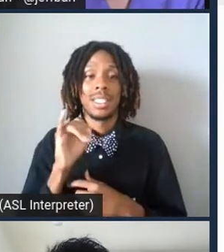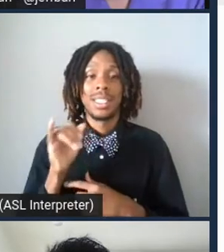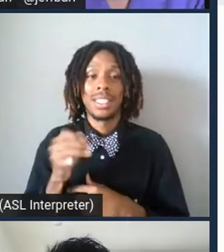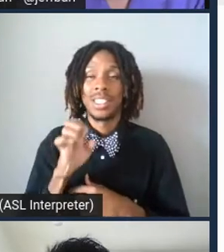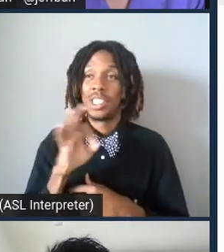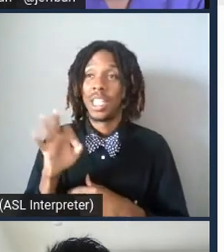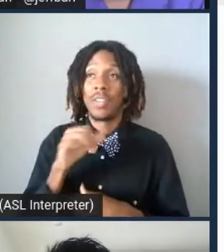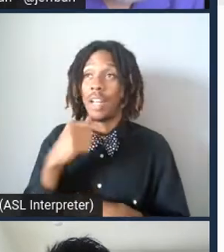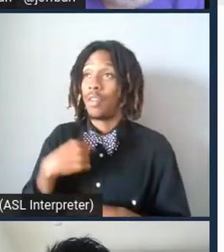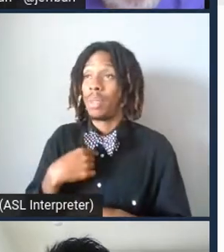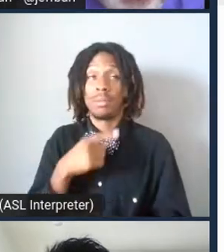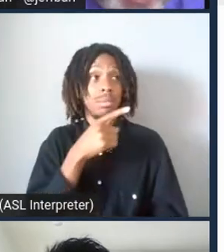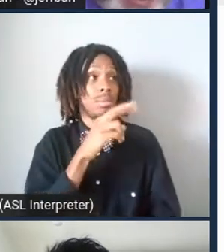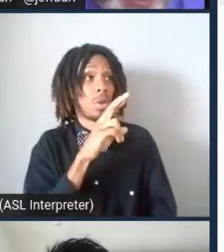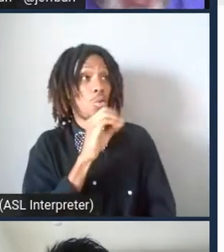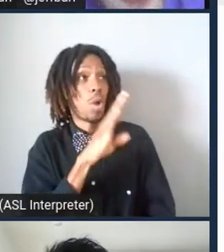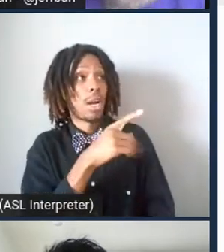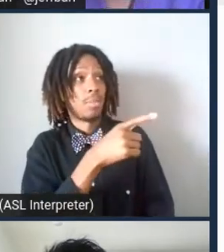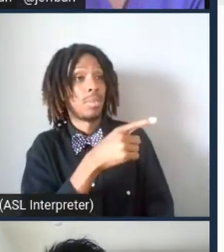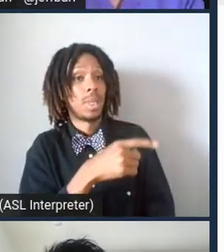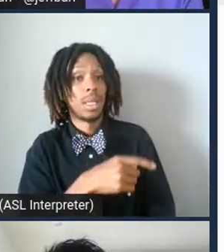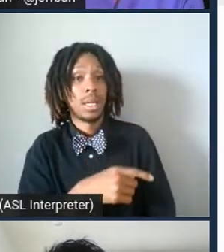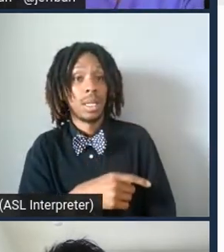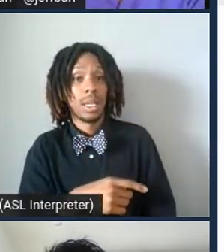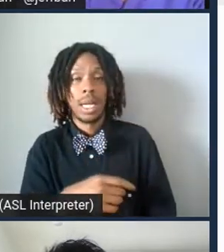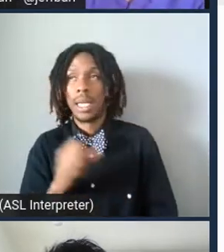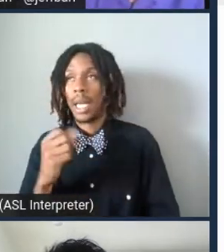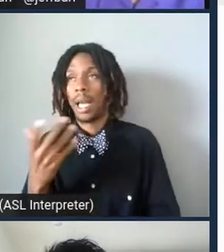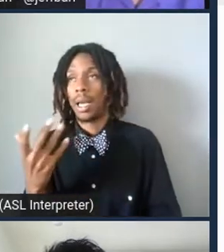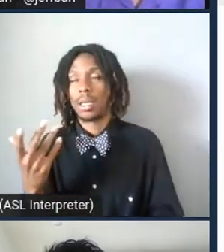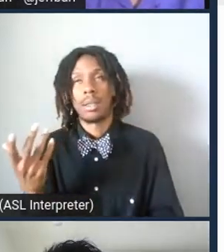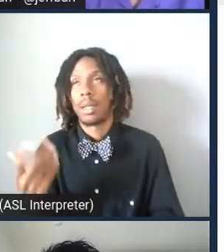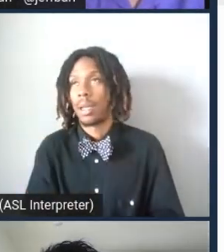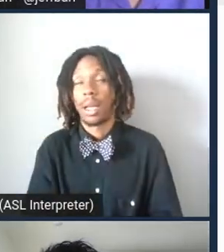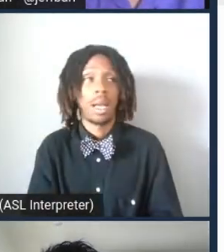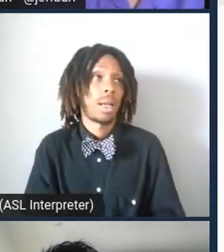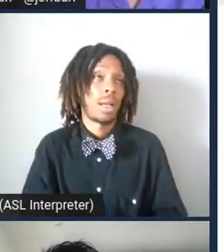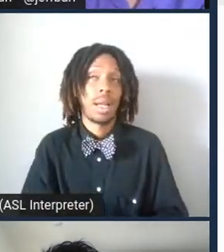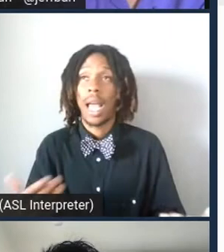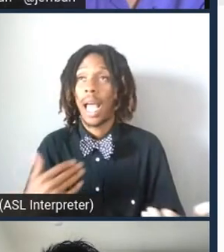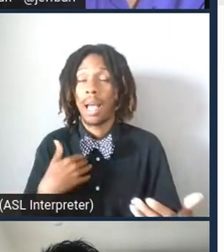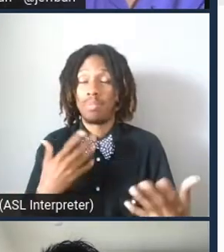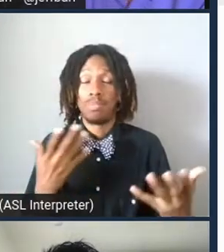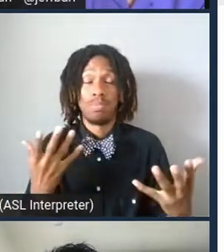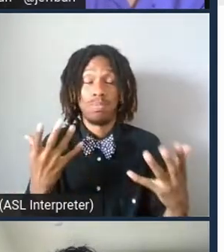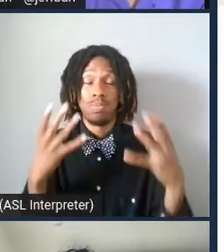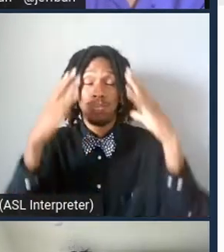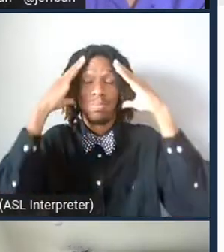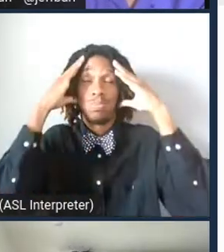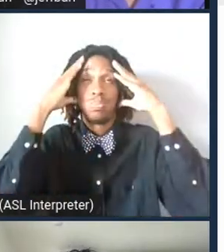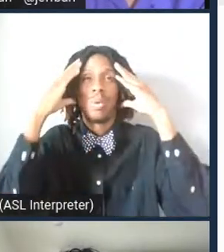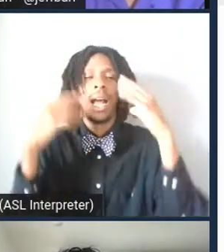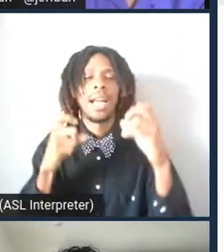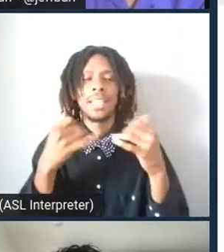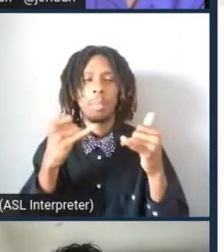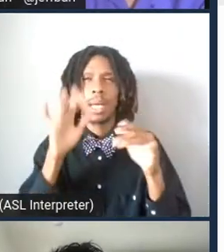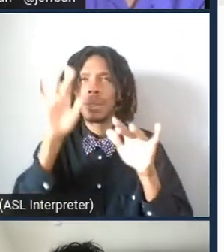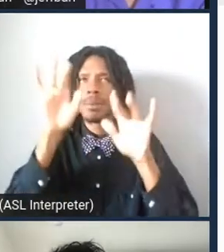Not for me. How about you, Rob? Yeah, I think I'm still digesting this. I have to play around with the service. I